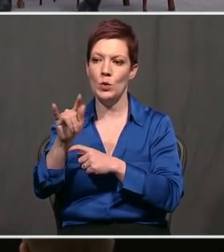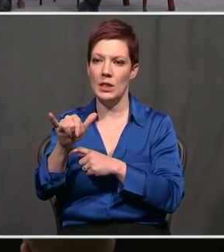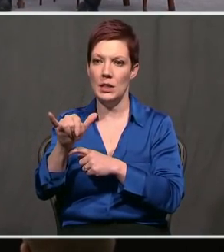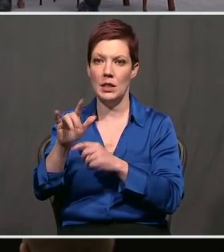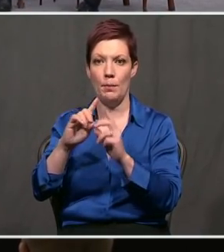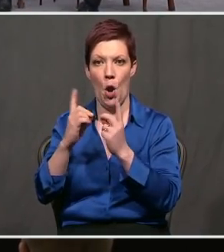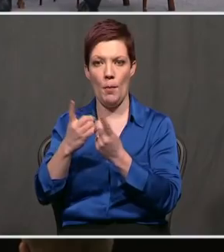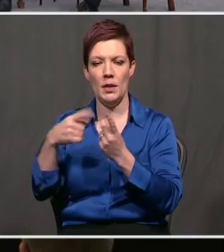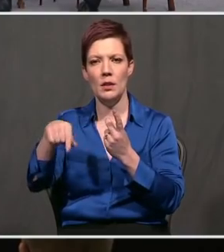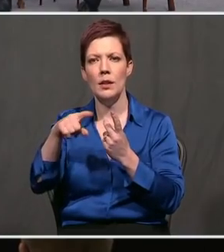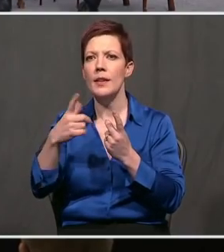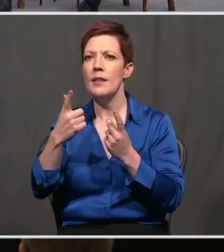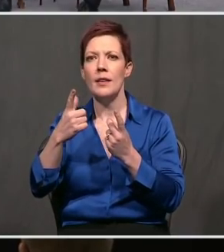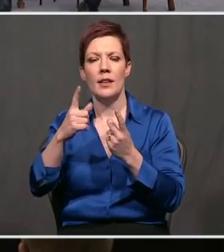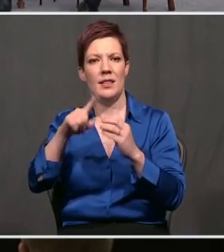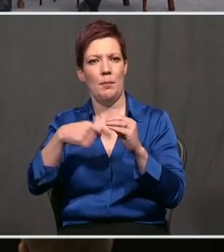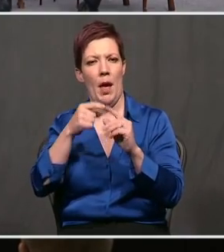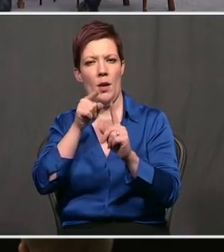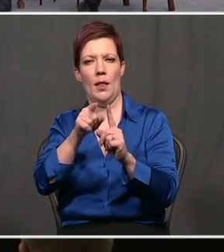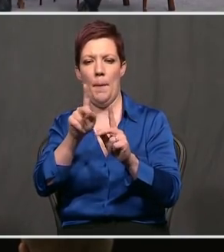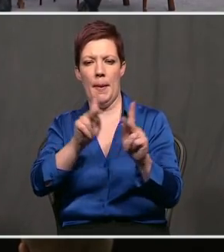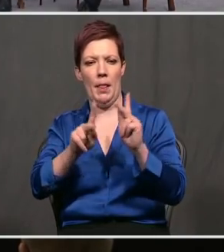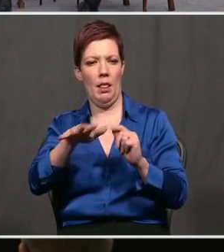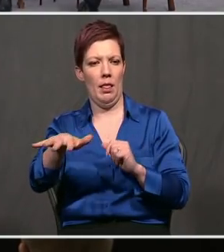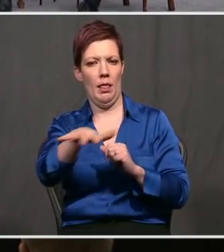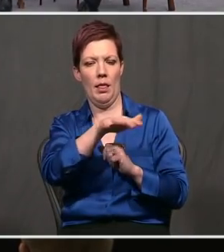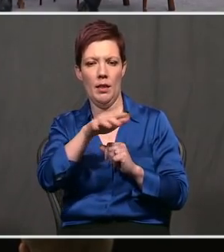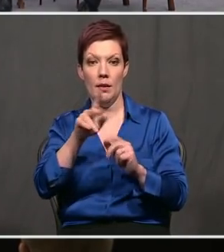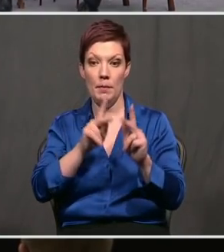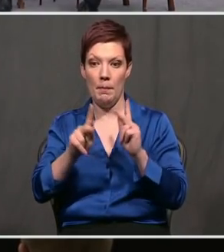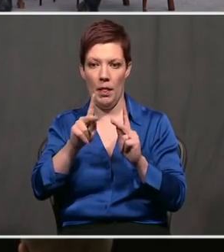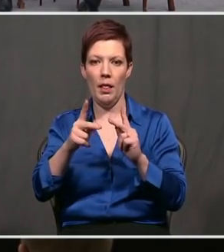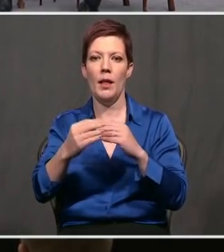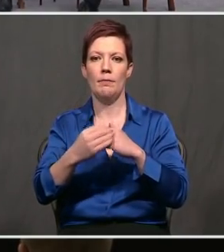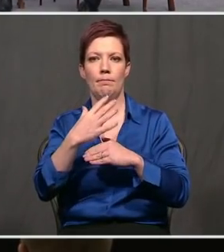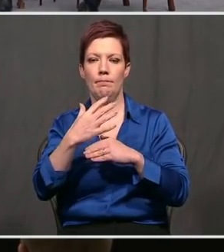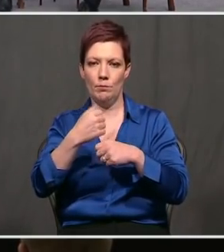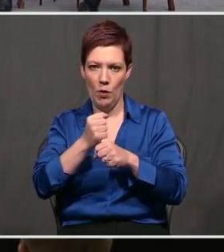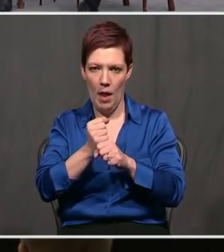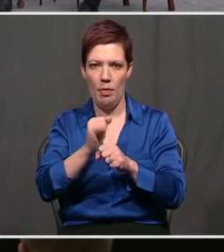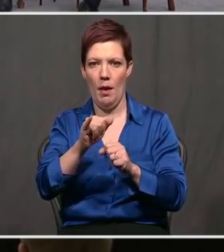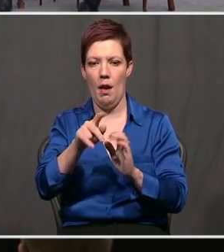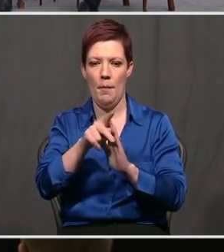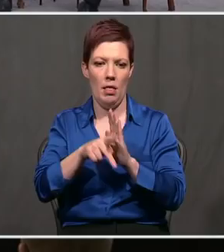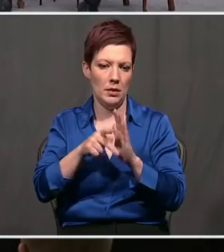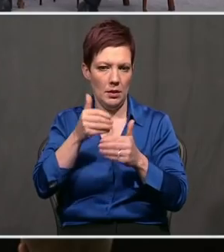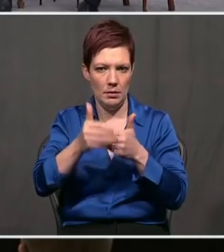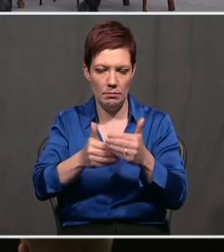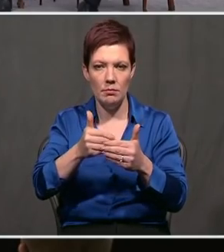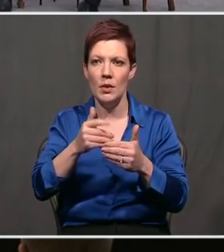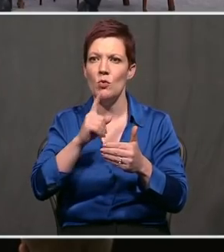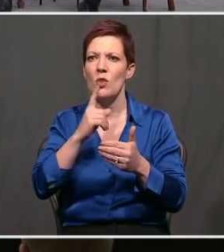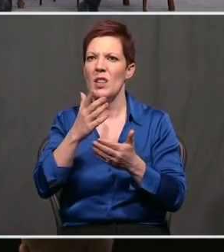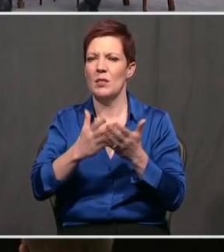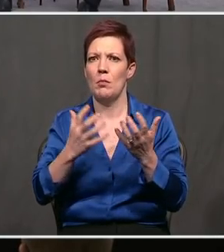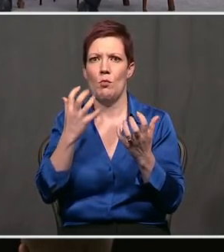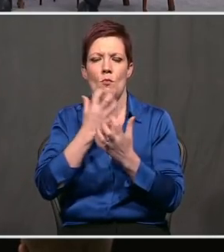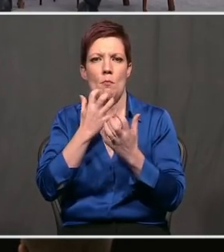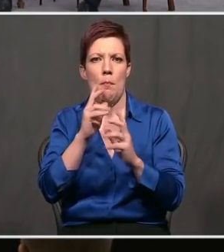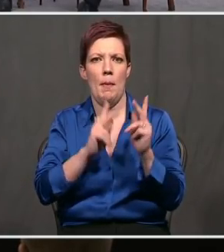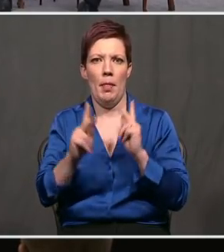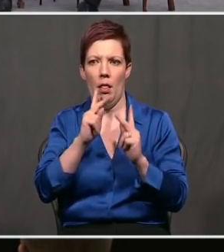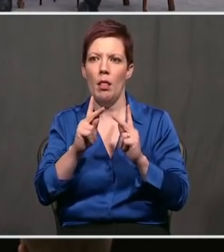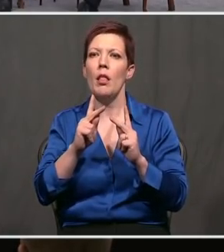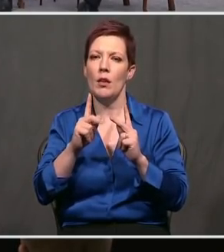policy. And you've gotten to see today some of the incredible people who have driven this to make this